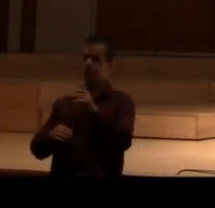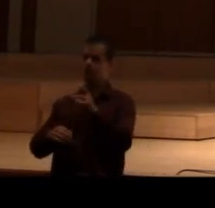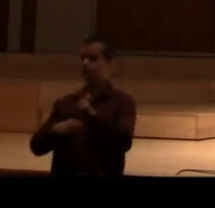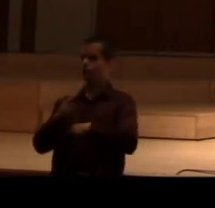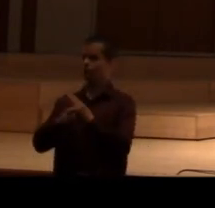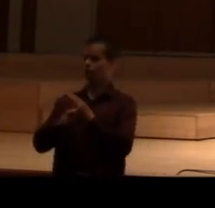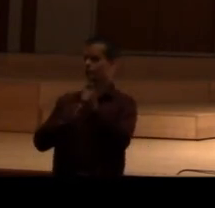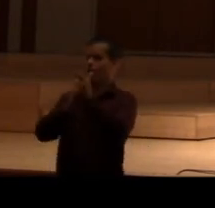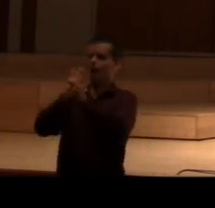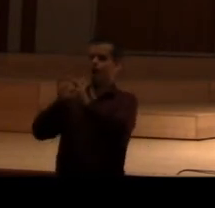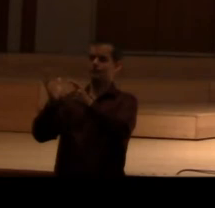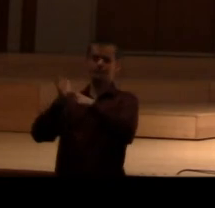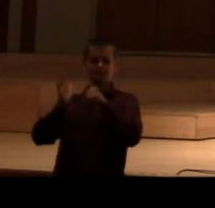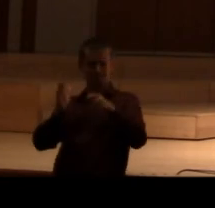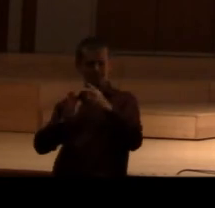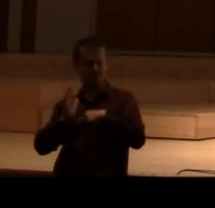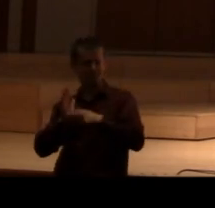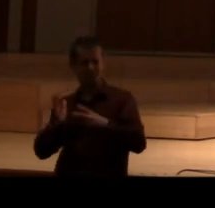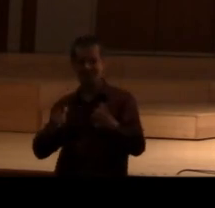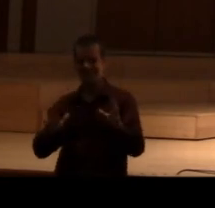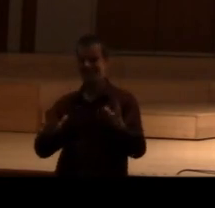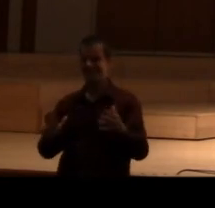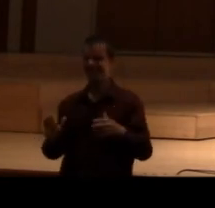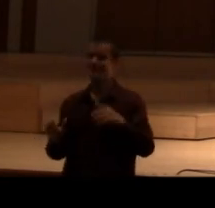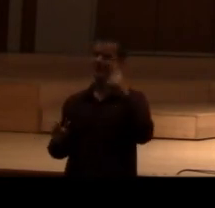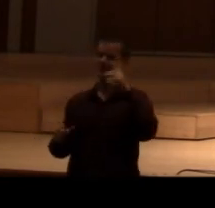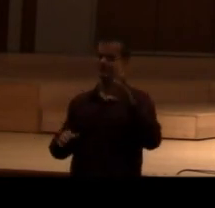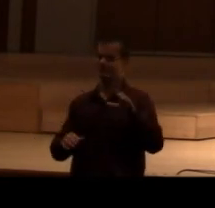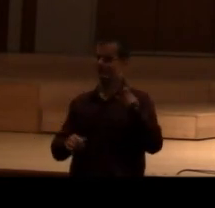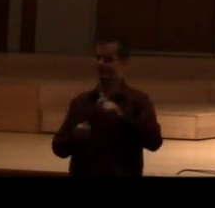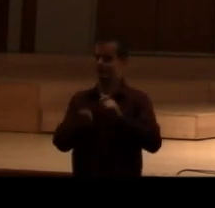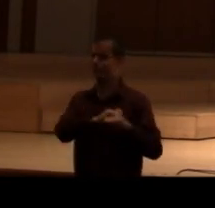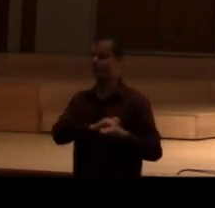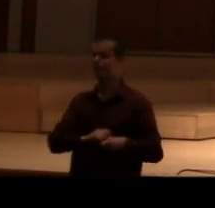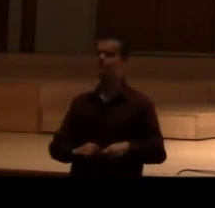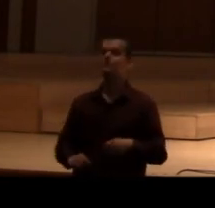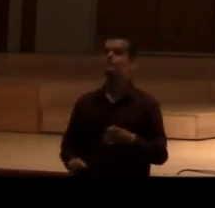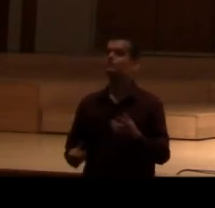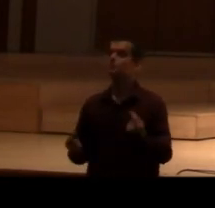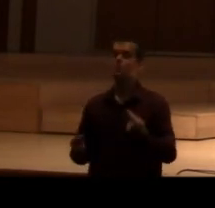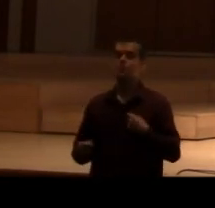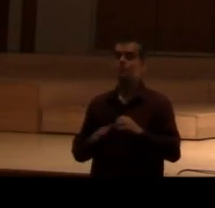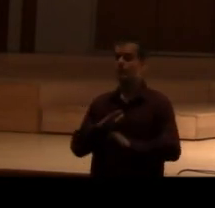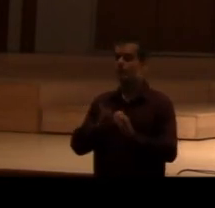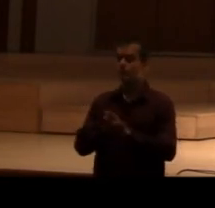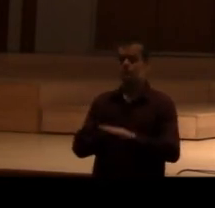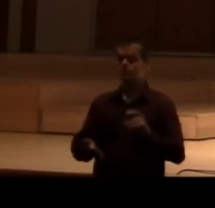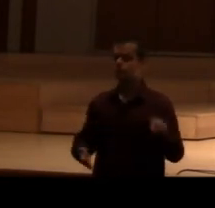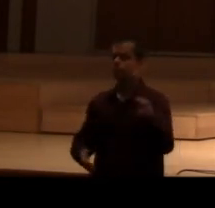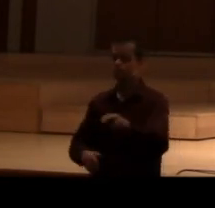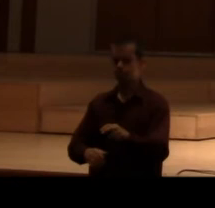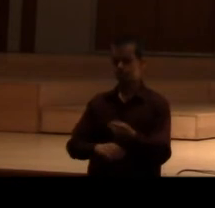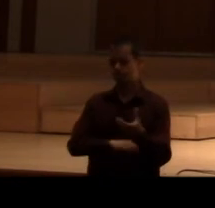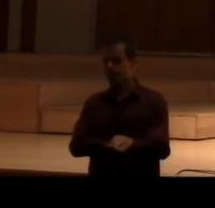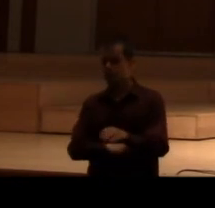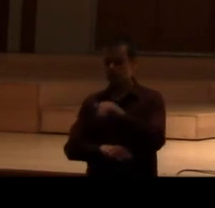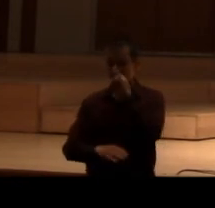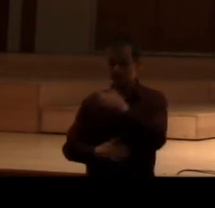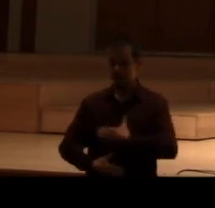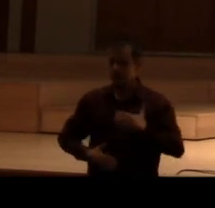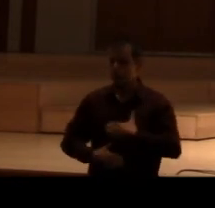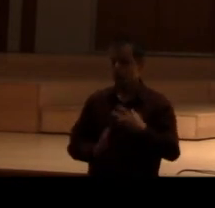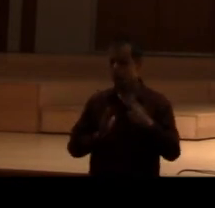overturned." I decided that I would have to change this, that I would simply go around to various elementary schools and make kids like reading and